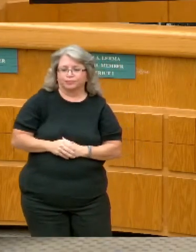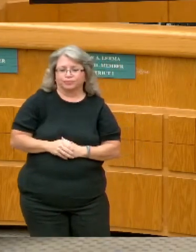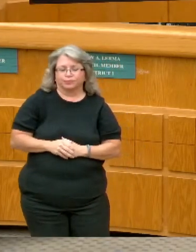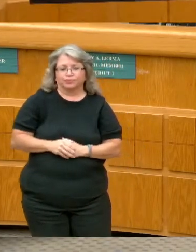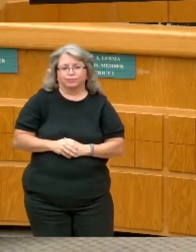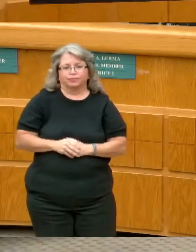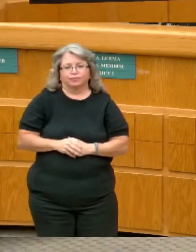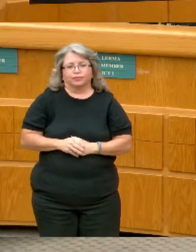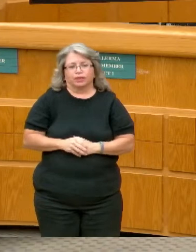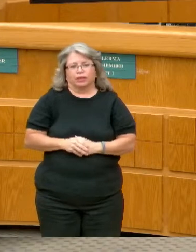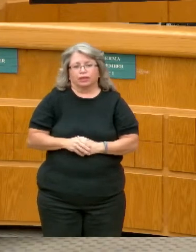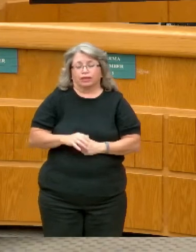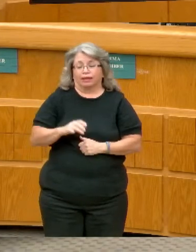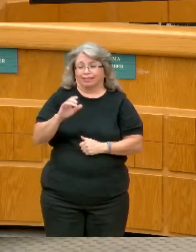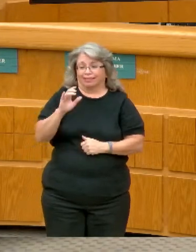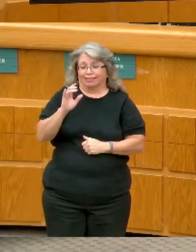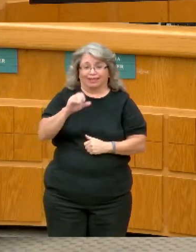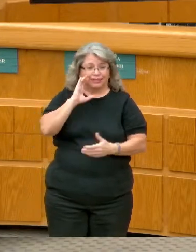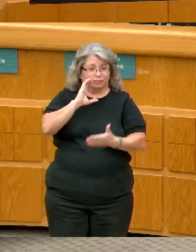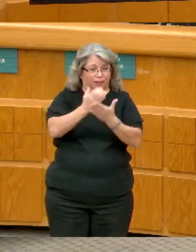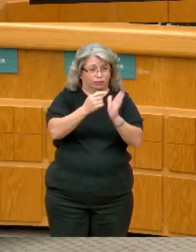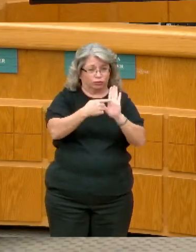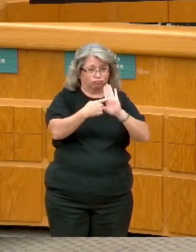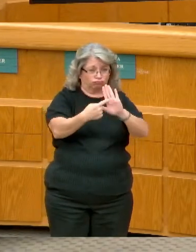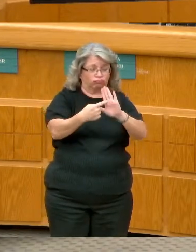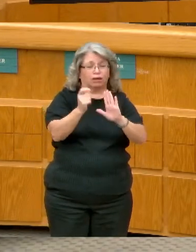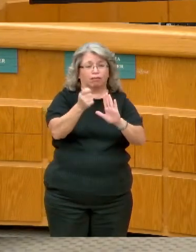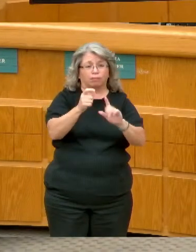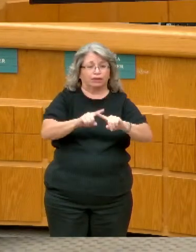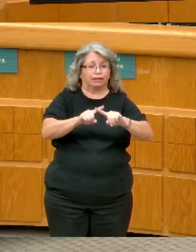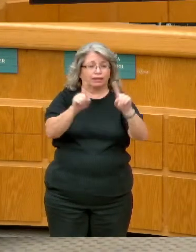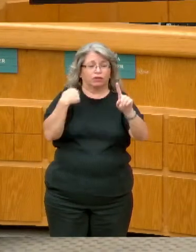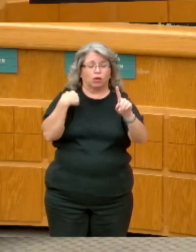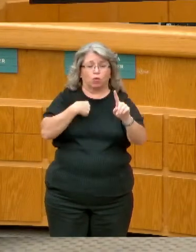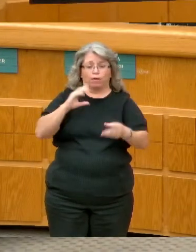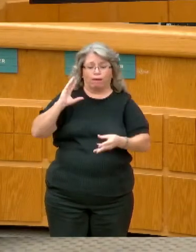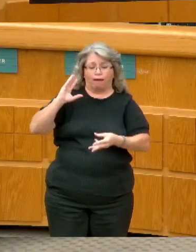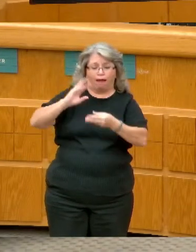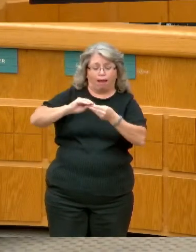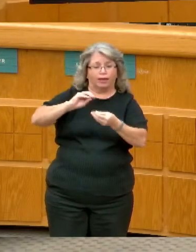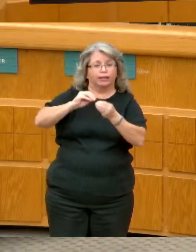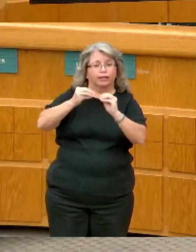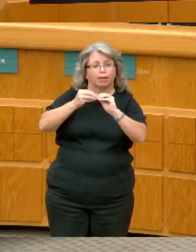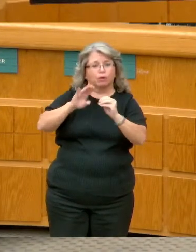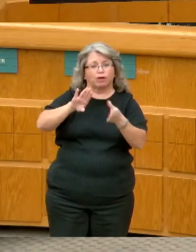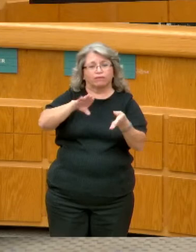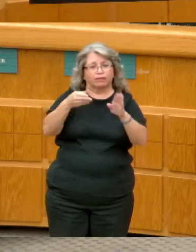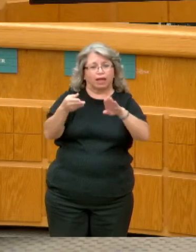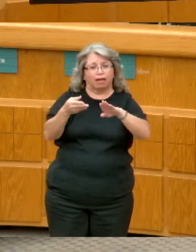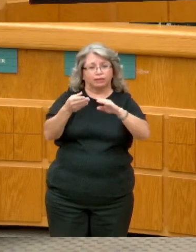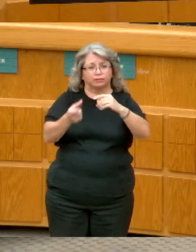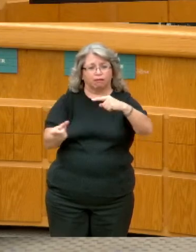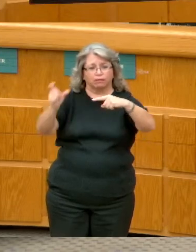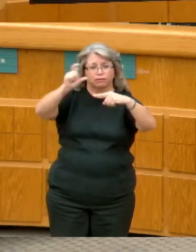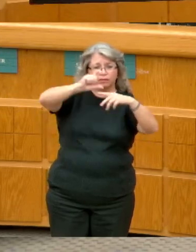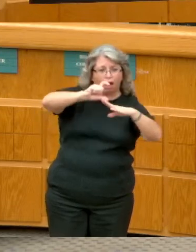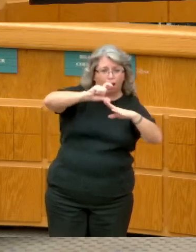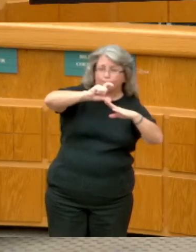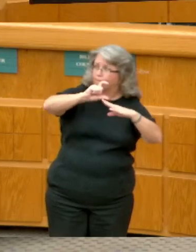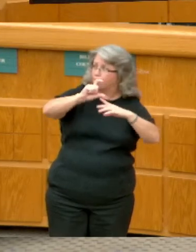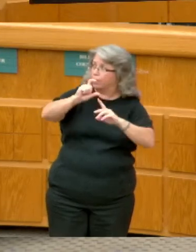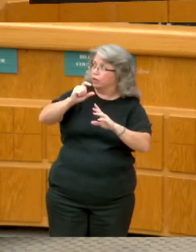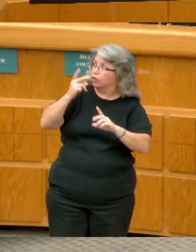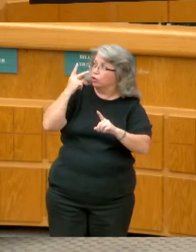This slide is a little different because we added in the deaths on top of the cases. So you see the original, you